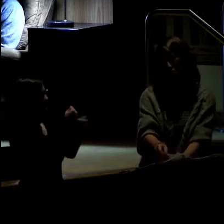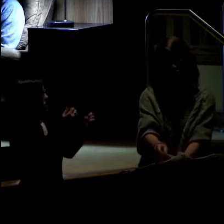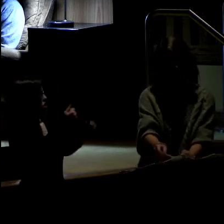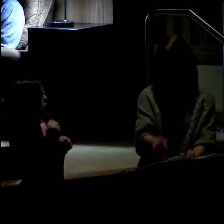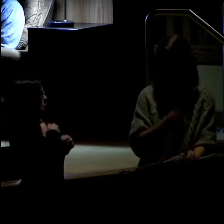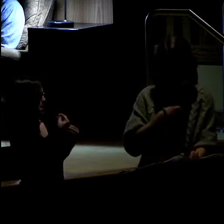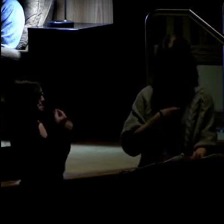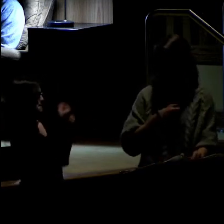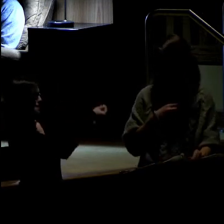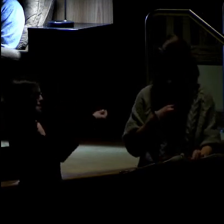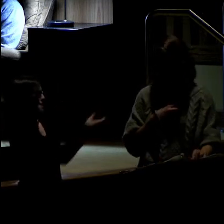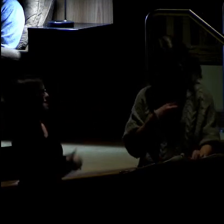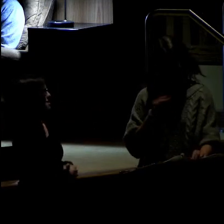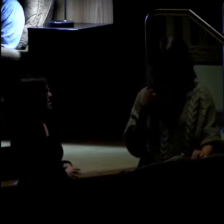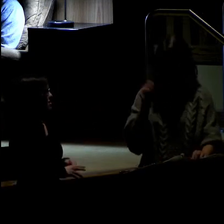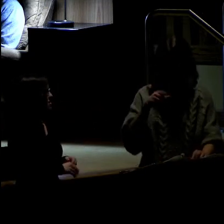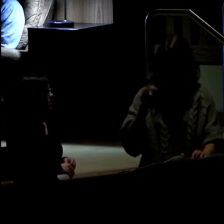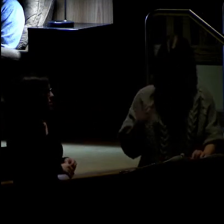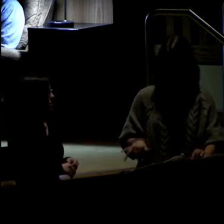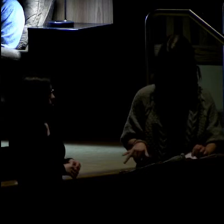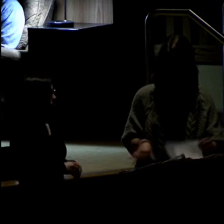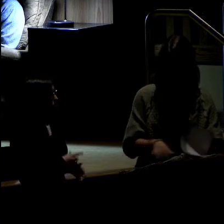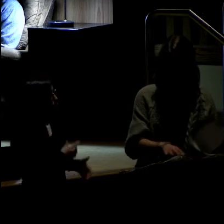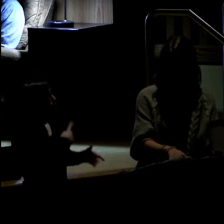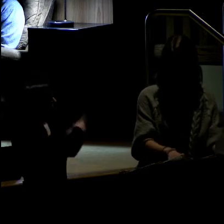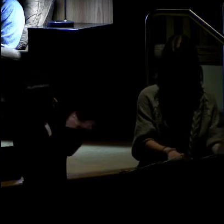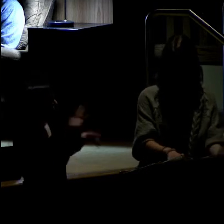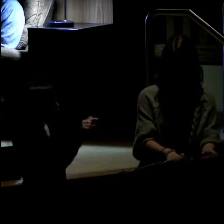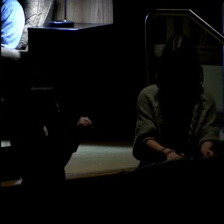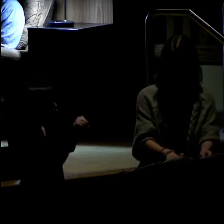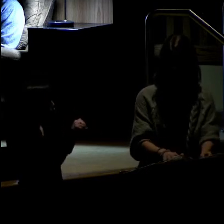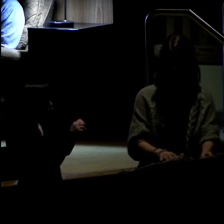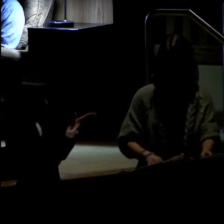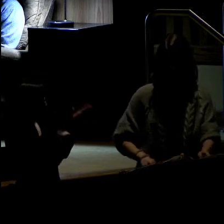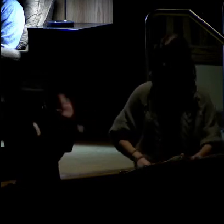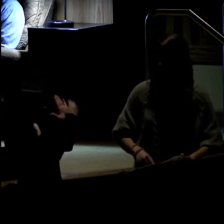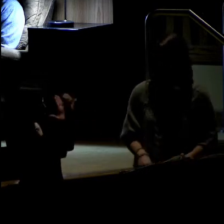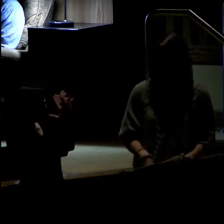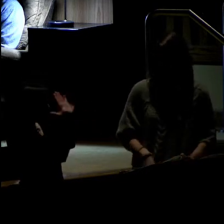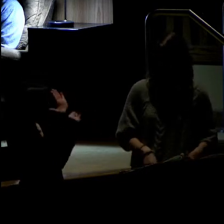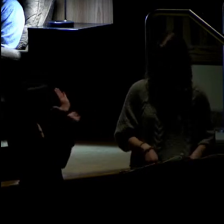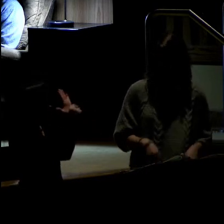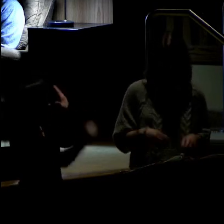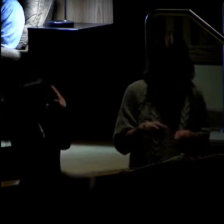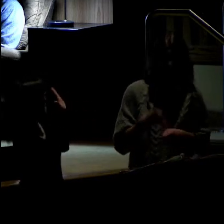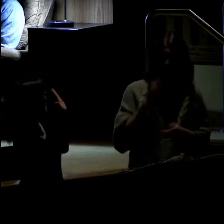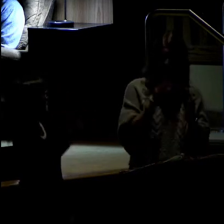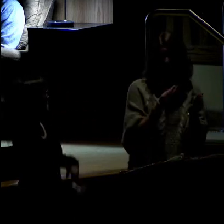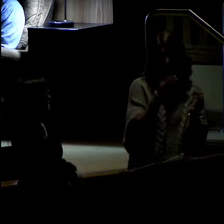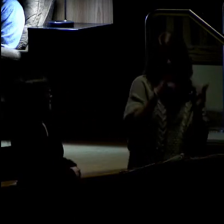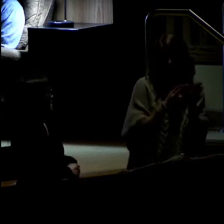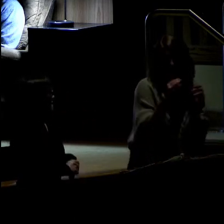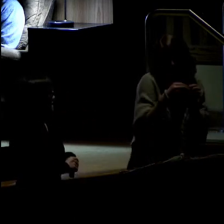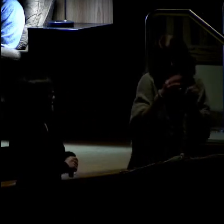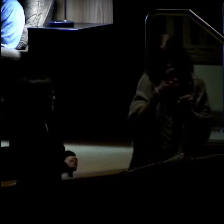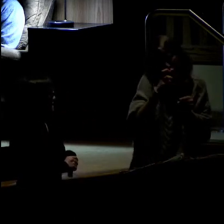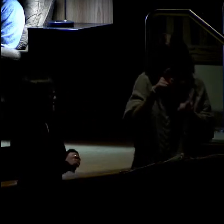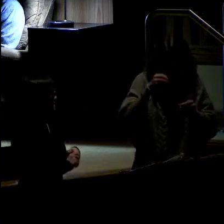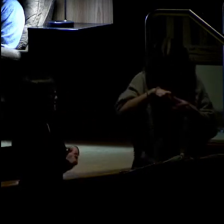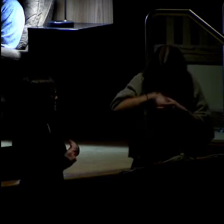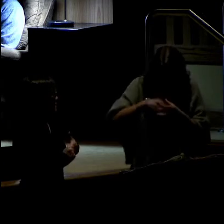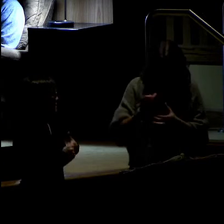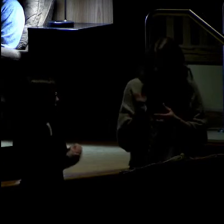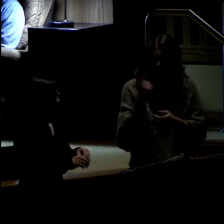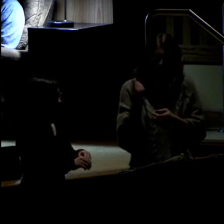We can't do that, Mom. What about your shoes, Sammy? Those holes aren't getting any smaller. I'll just cut out new pieces of cardboard and put them inside them like I always